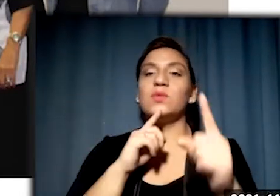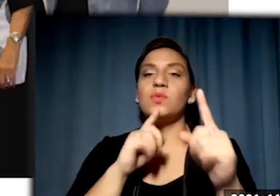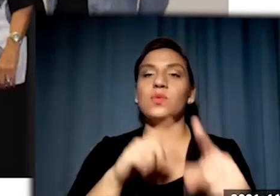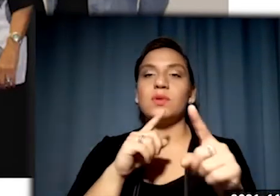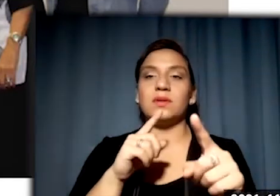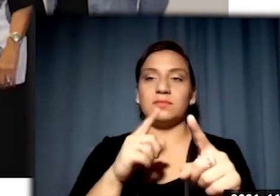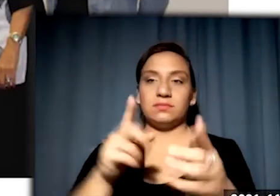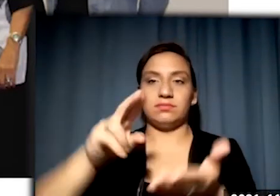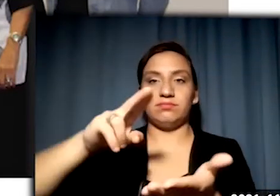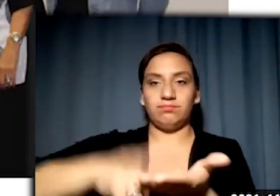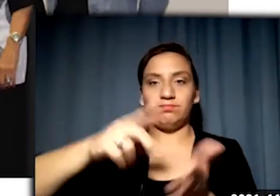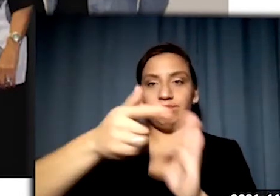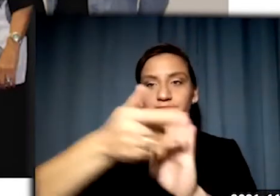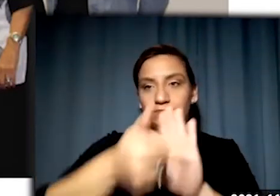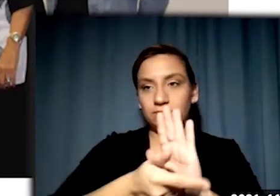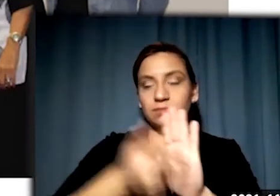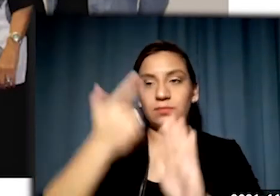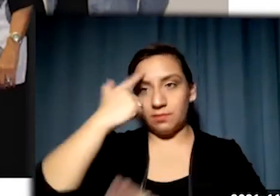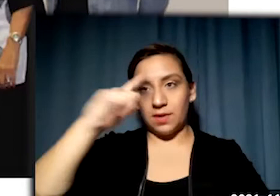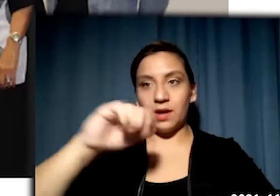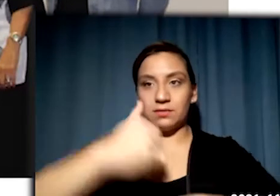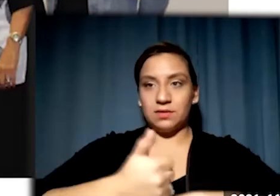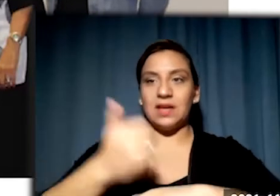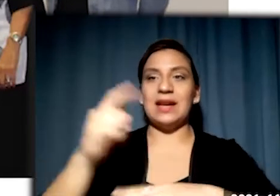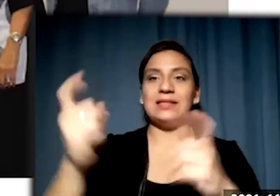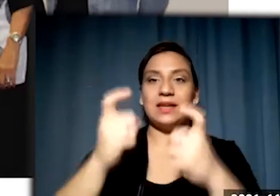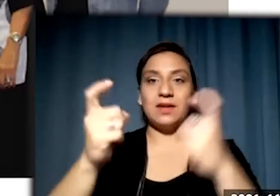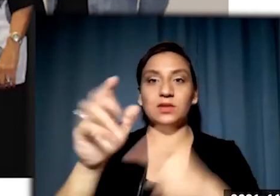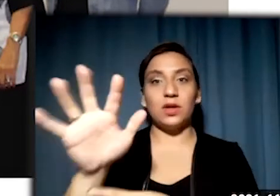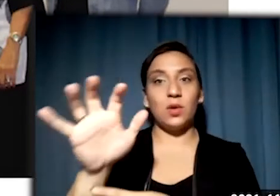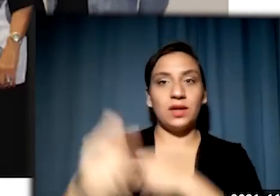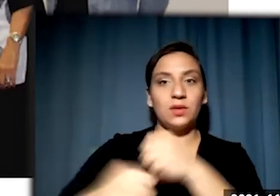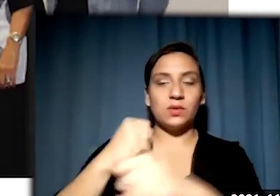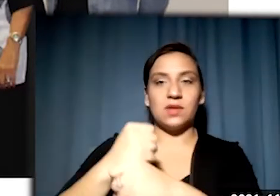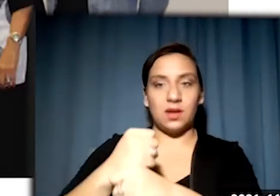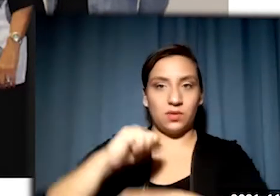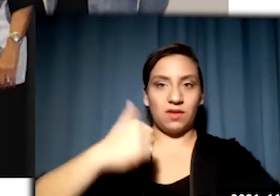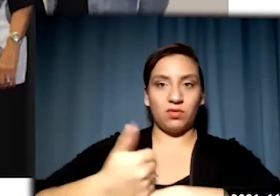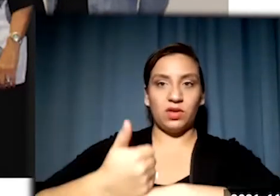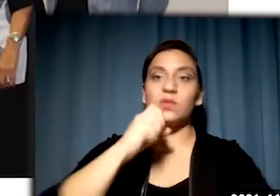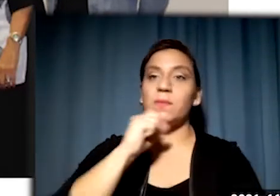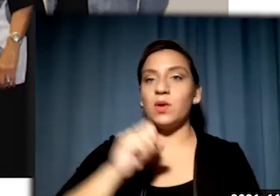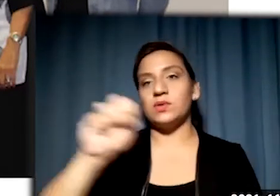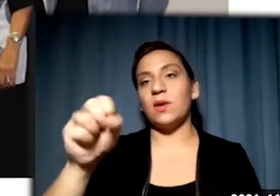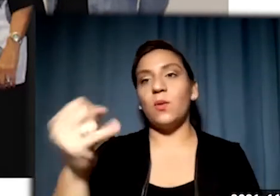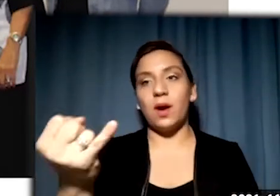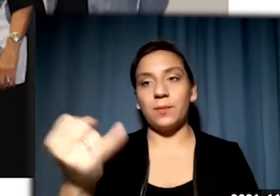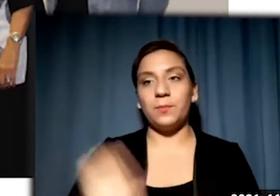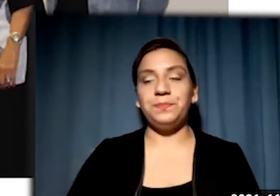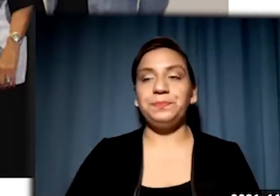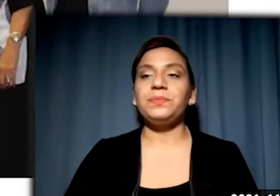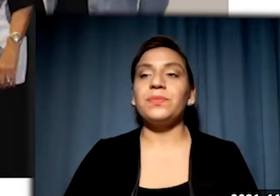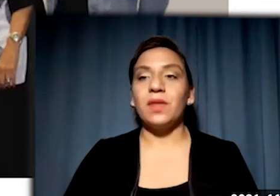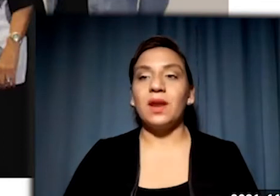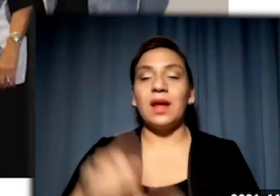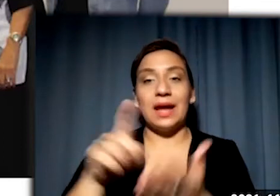Celebration of 500 Years of the Foundation of the City of San Juan. This administrative law designated the